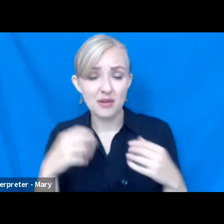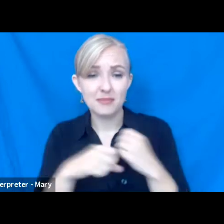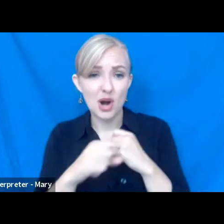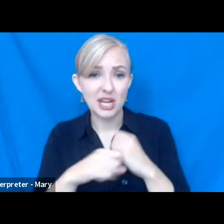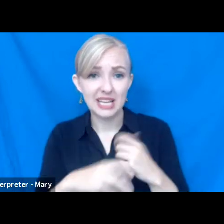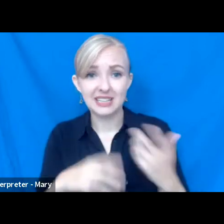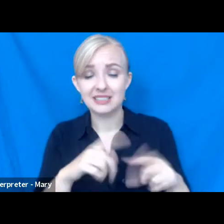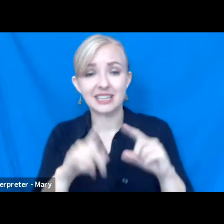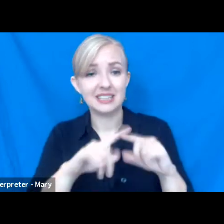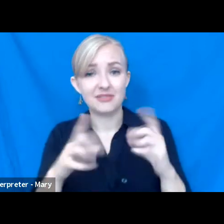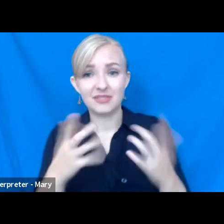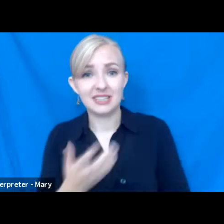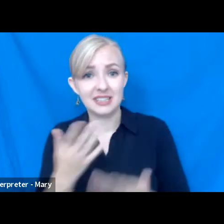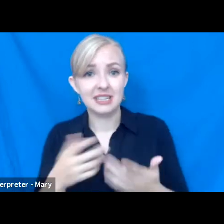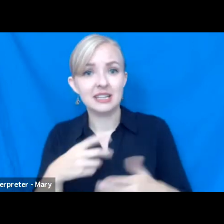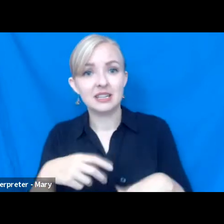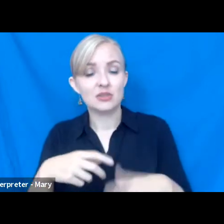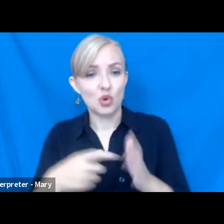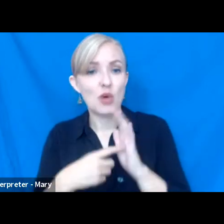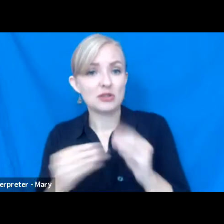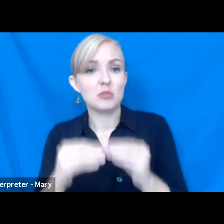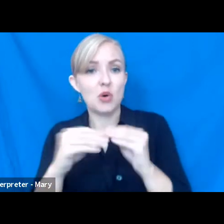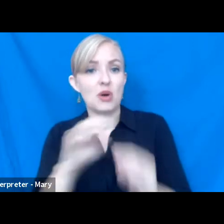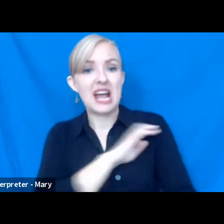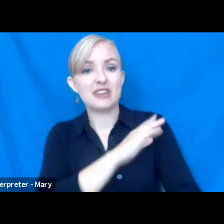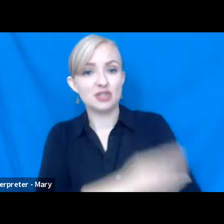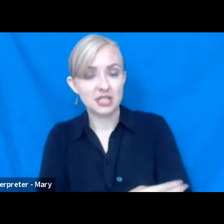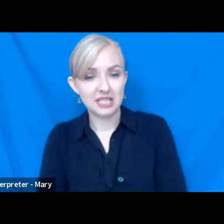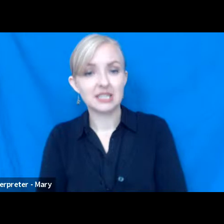extra energy and